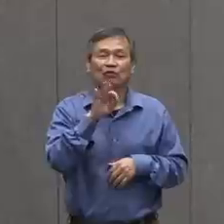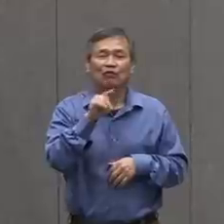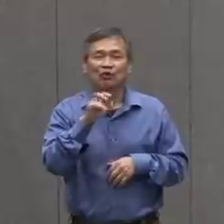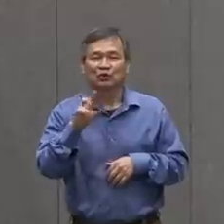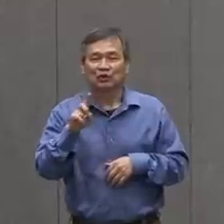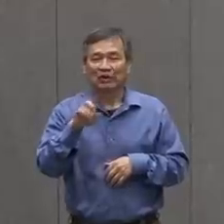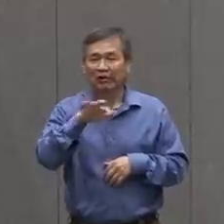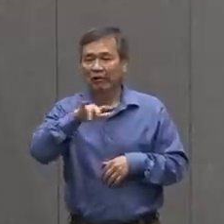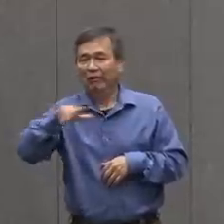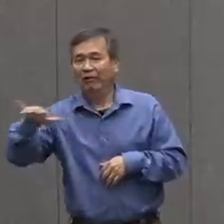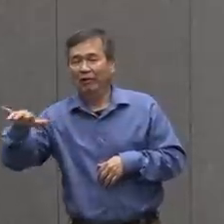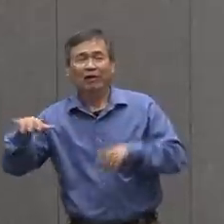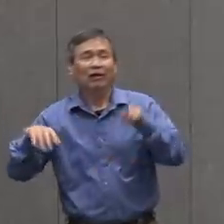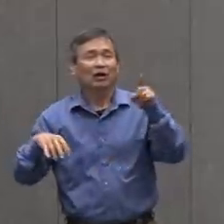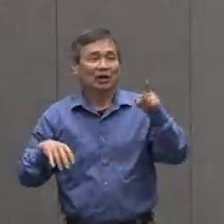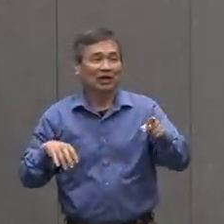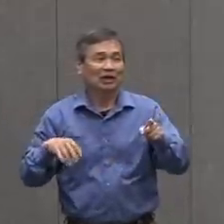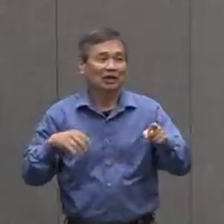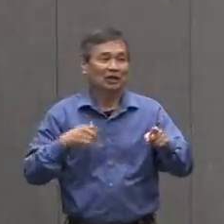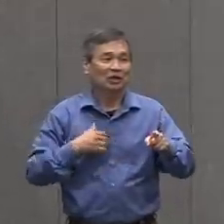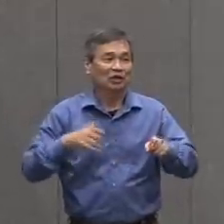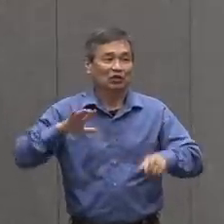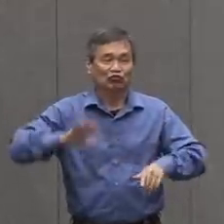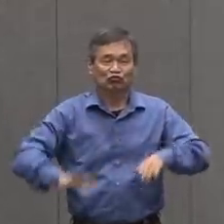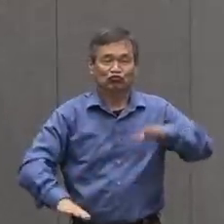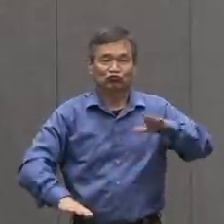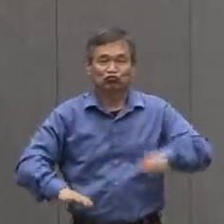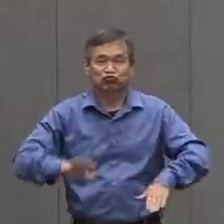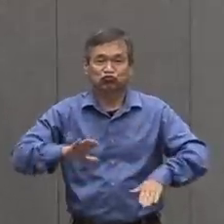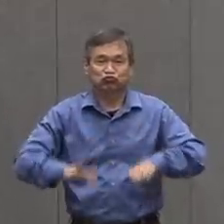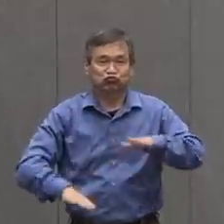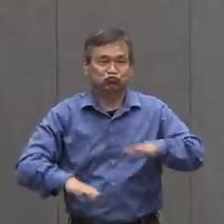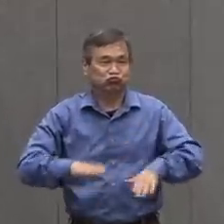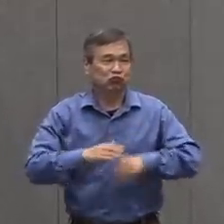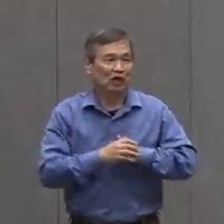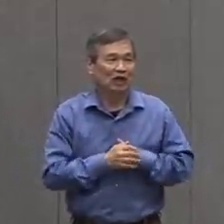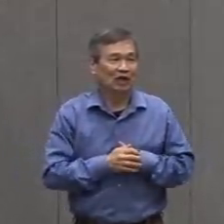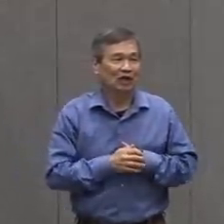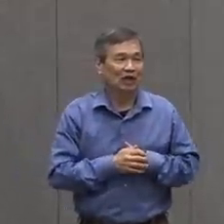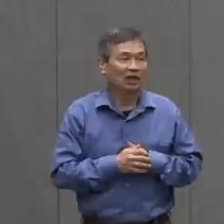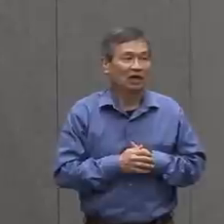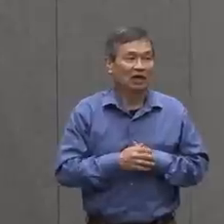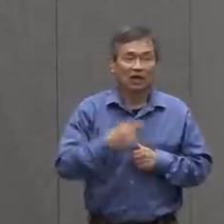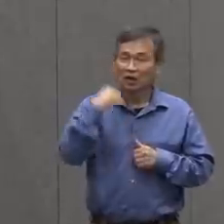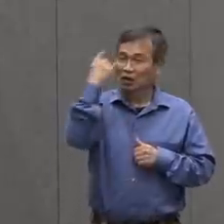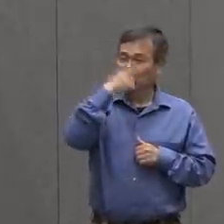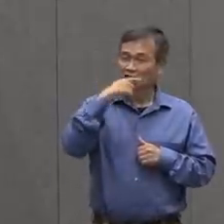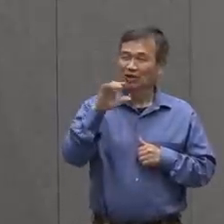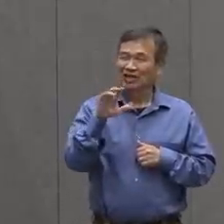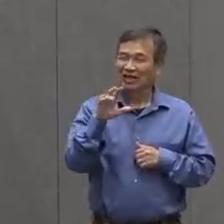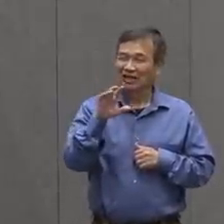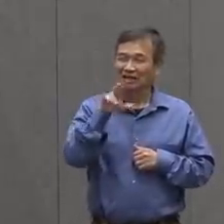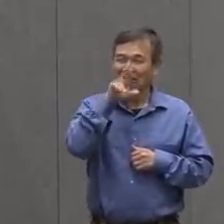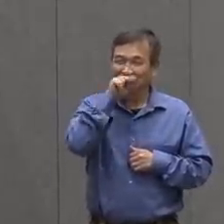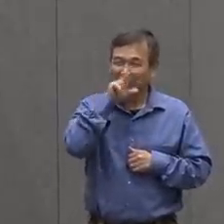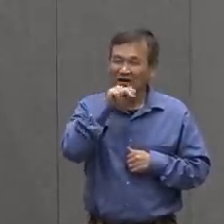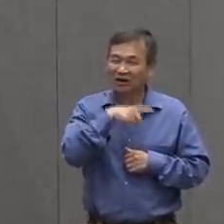boo-boo, you can dance with your feet. Look at that. Looks like a duck.